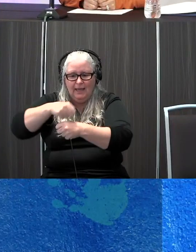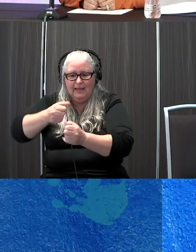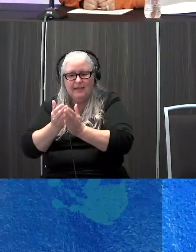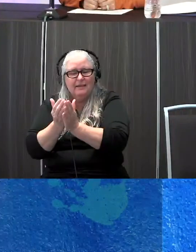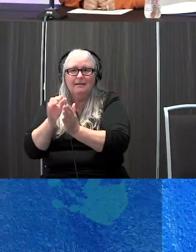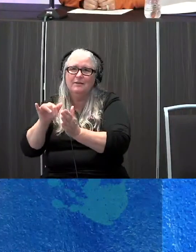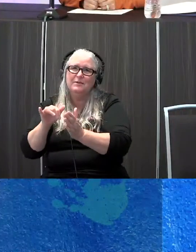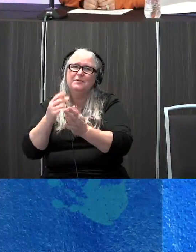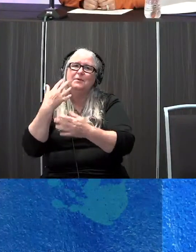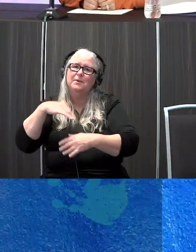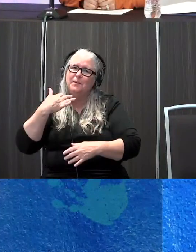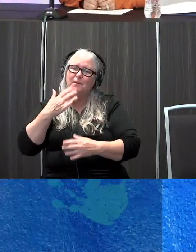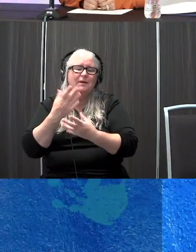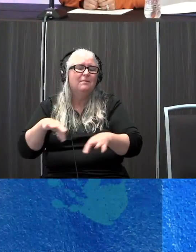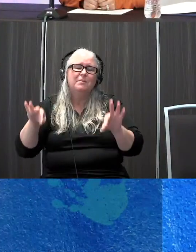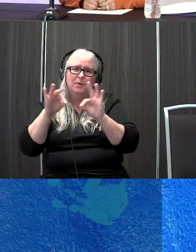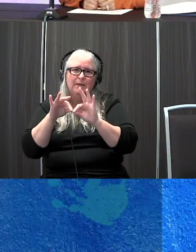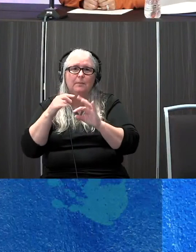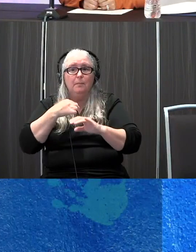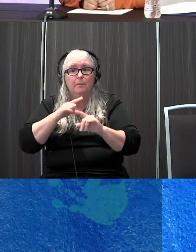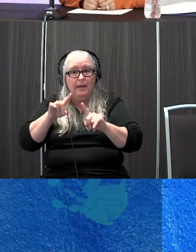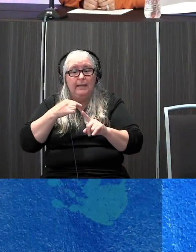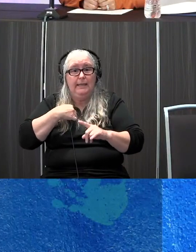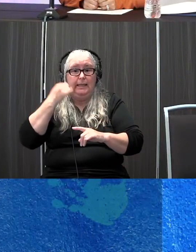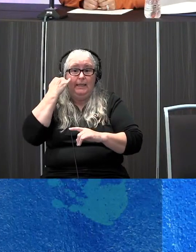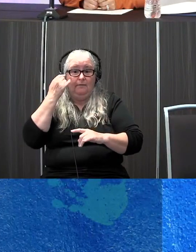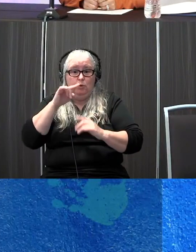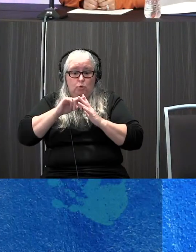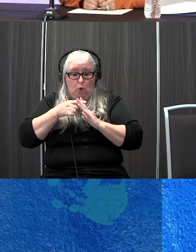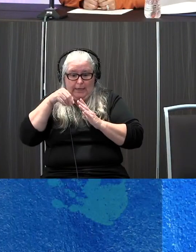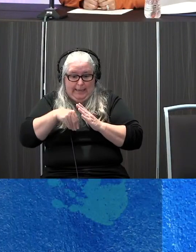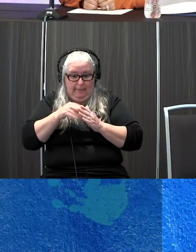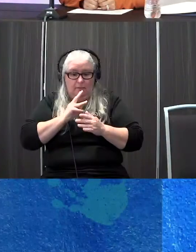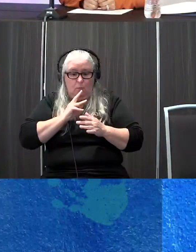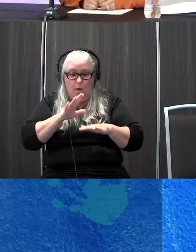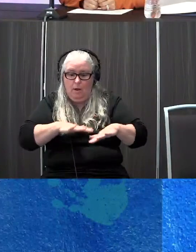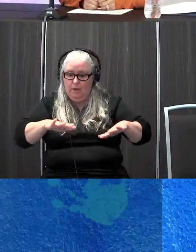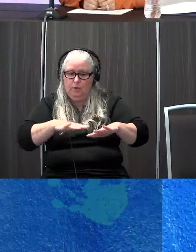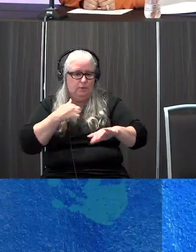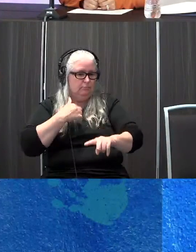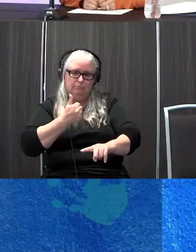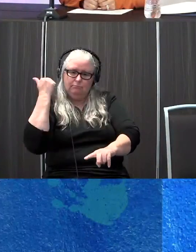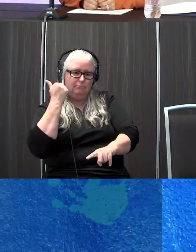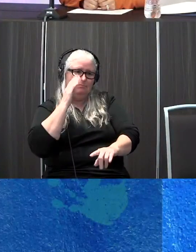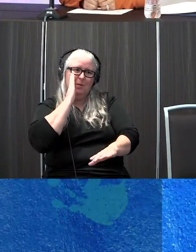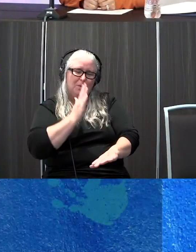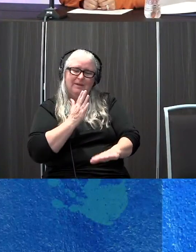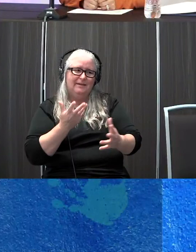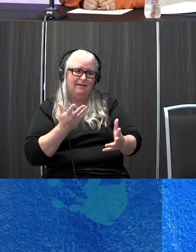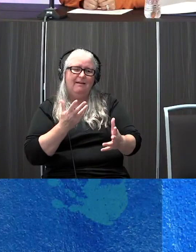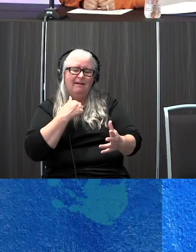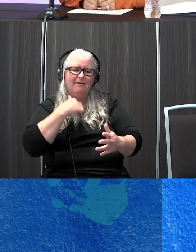am certain had we started in the water, there is no way in the world that he was going to get in that kayak. Mm-hmm. So